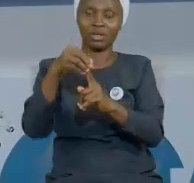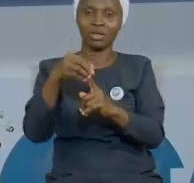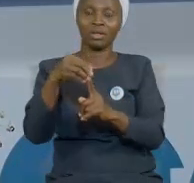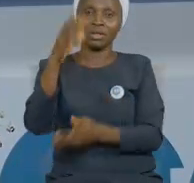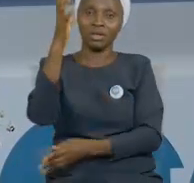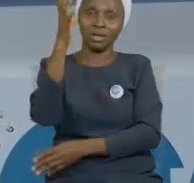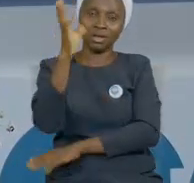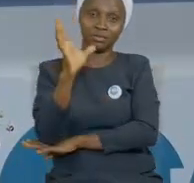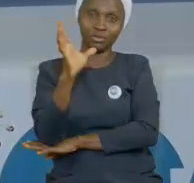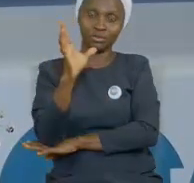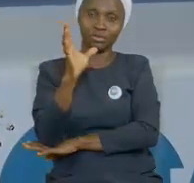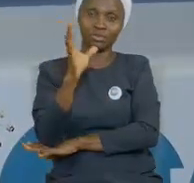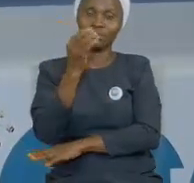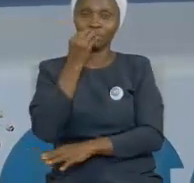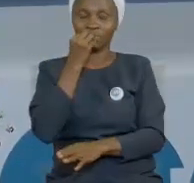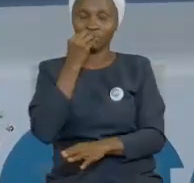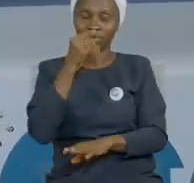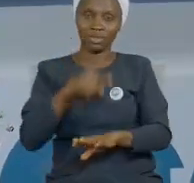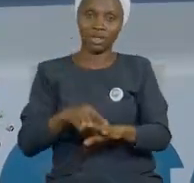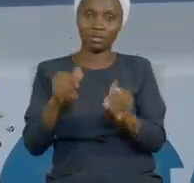You are cordially invited.